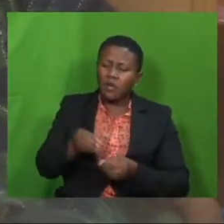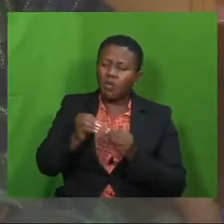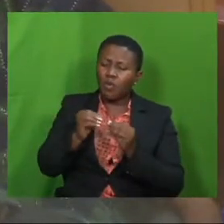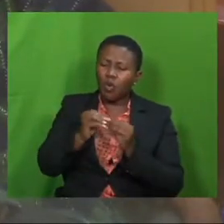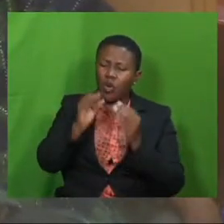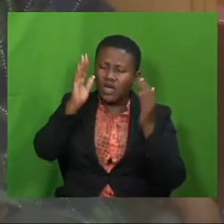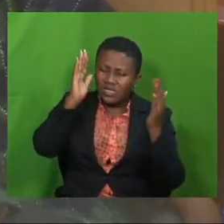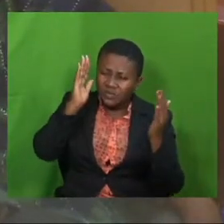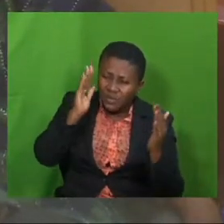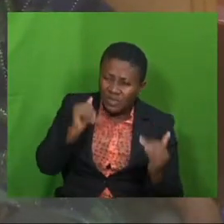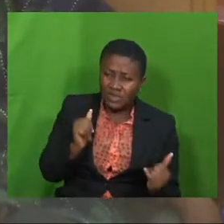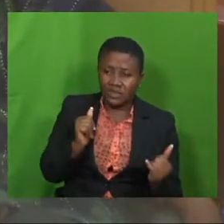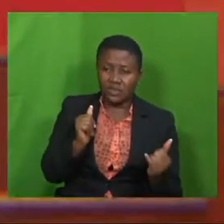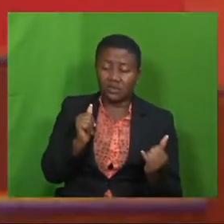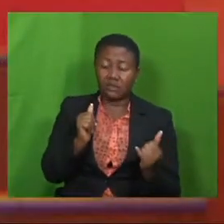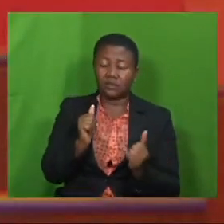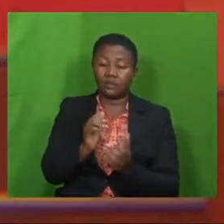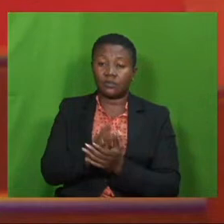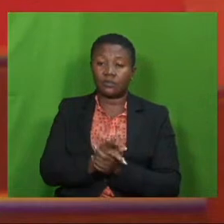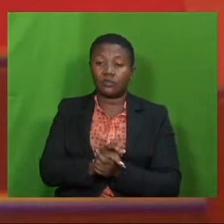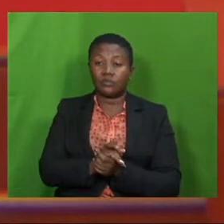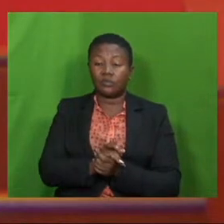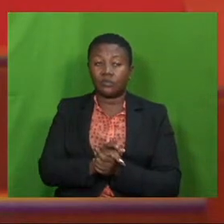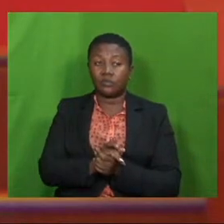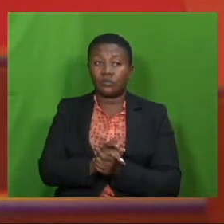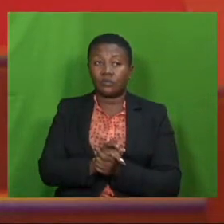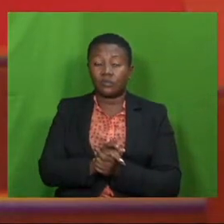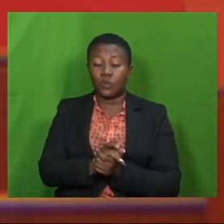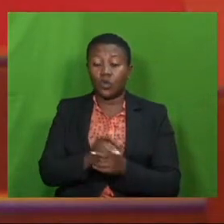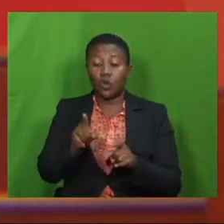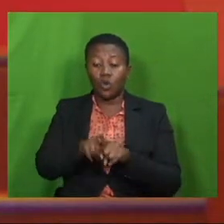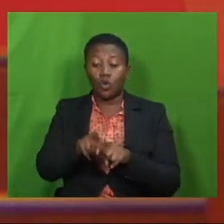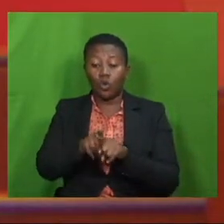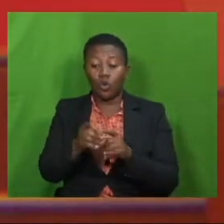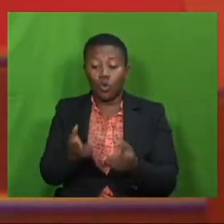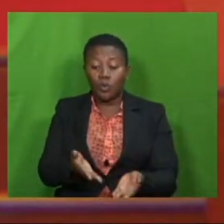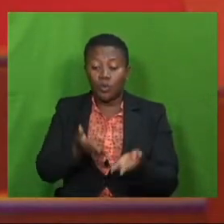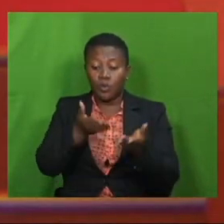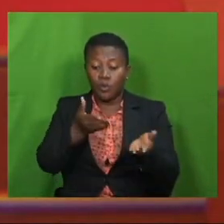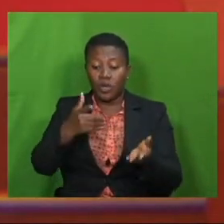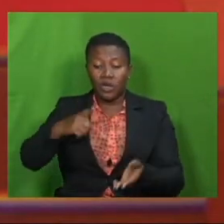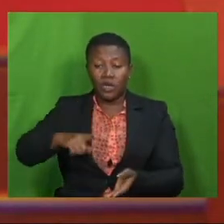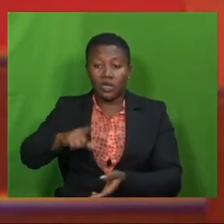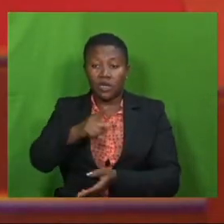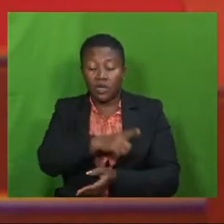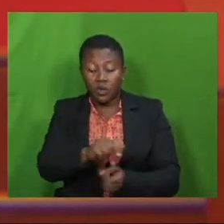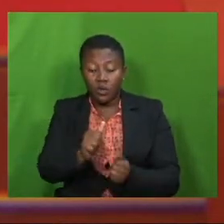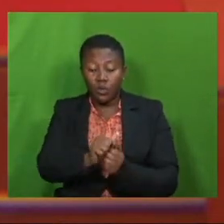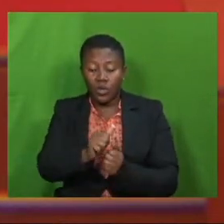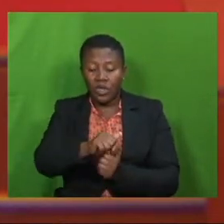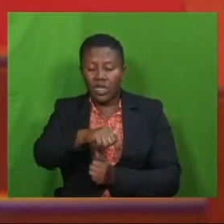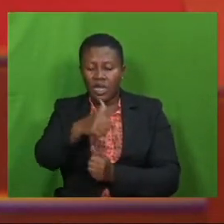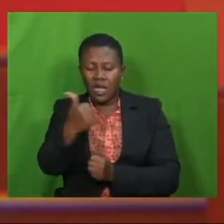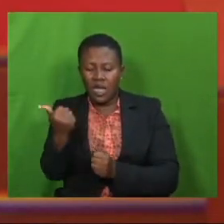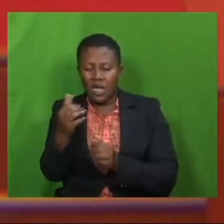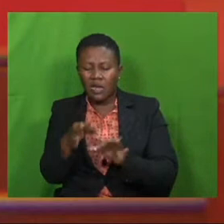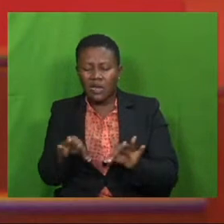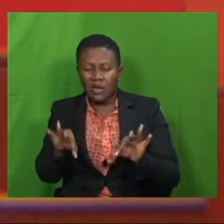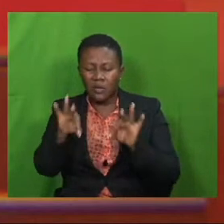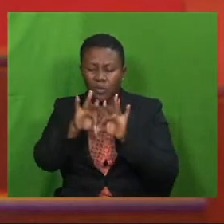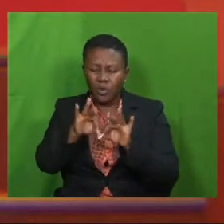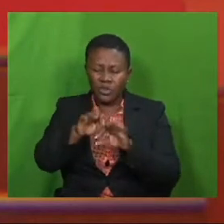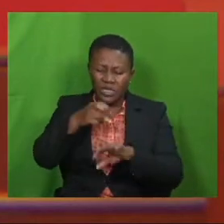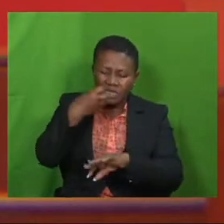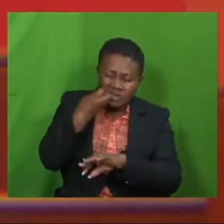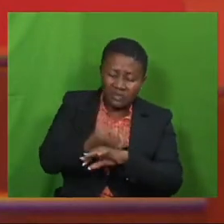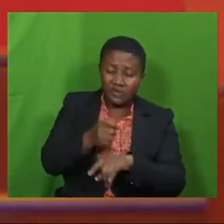anticipation. It undoubtedly presented the legislature with another extraordinary, difficult time in